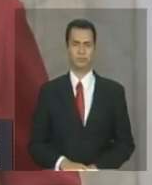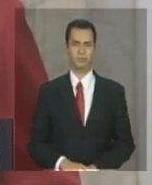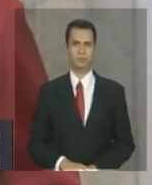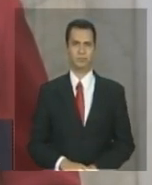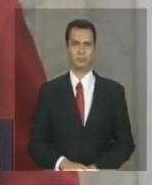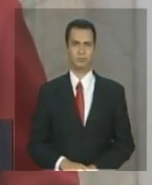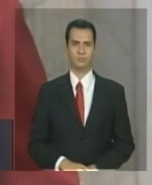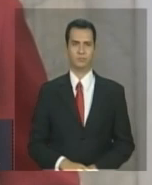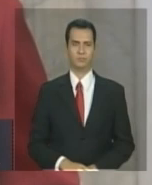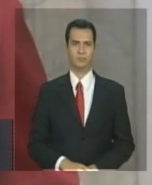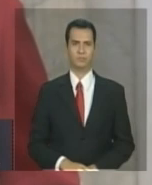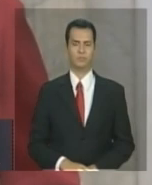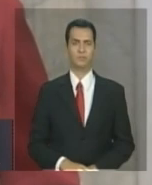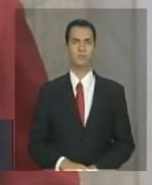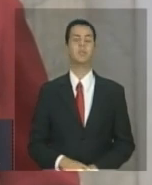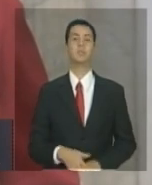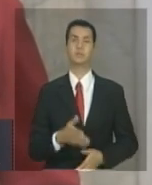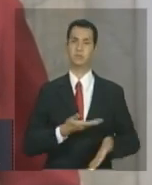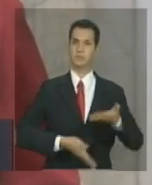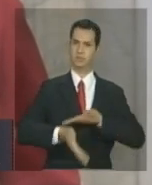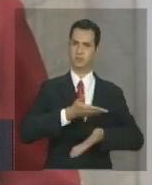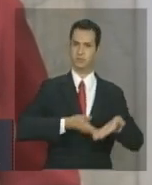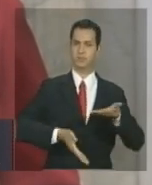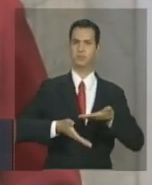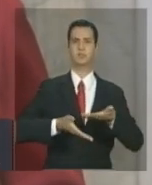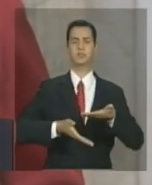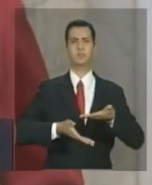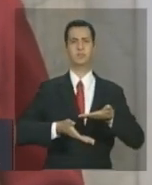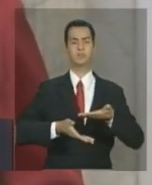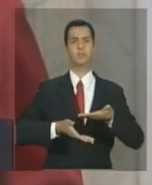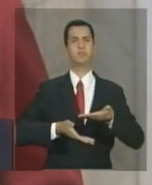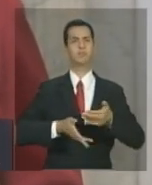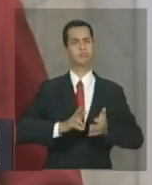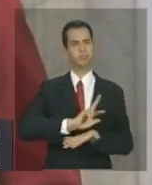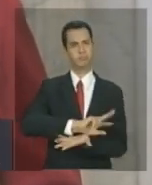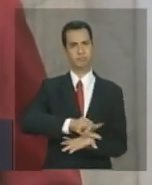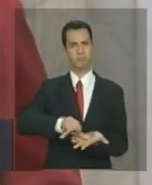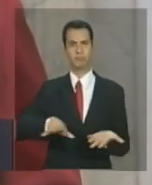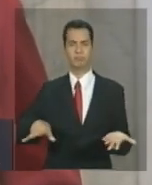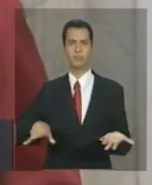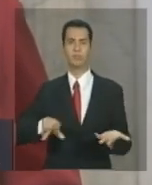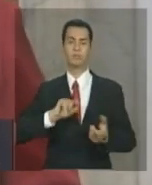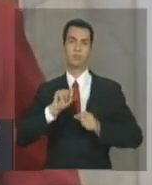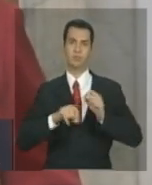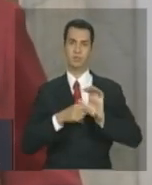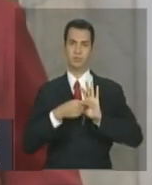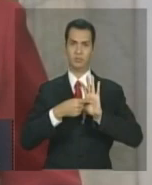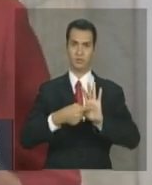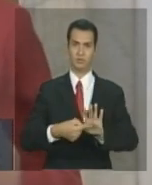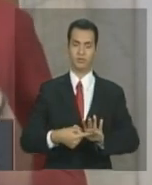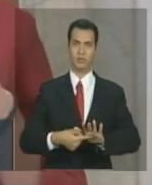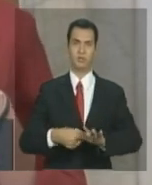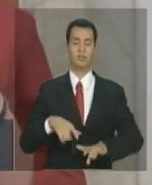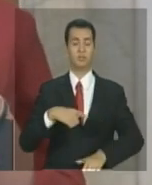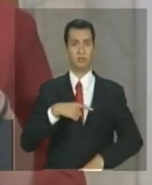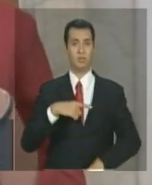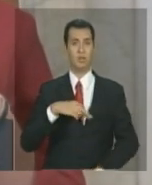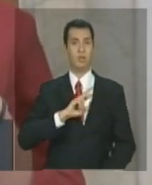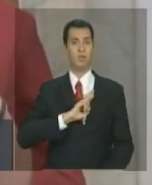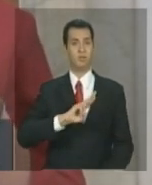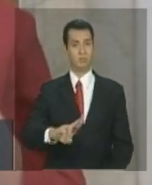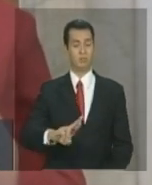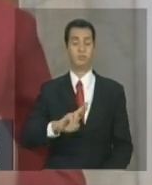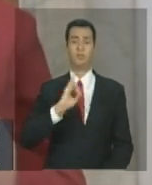Todas essas relações, all of these different fronts of our relationship, apresentam resultados